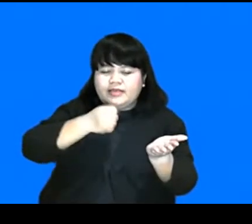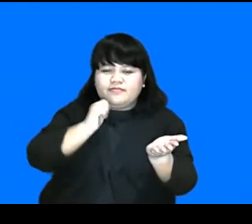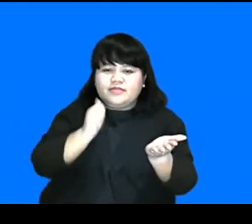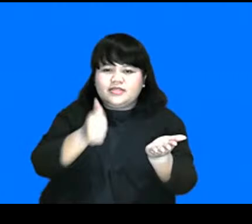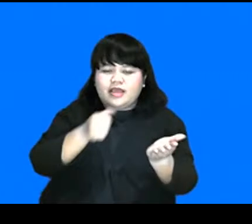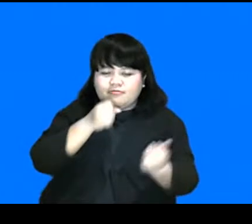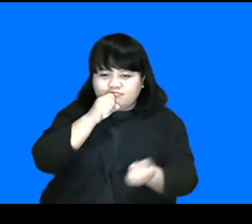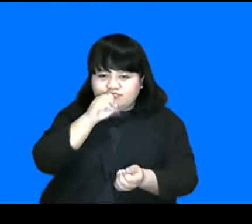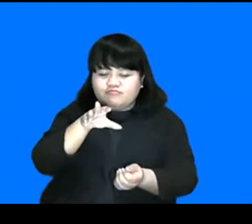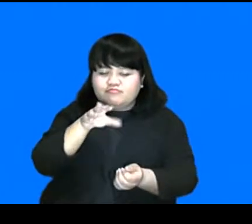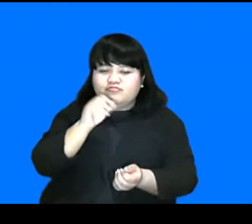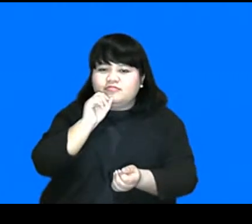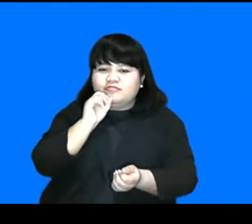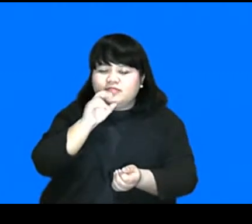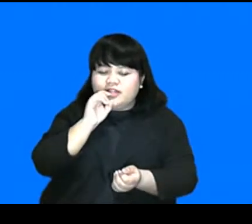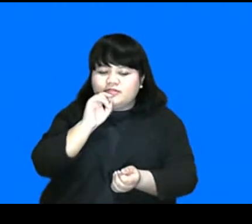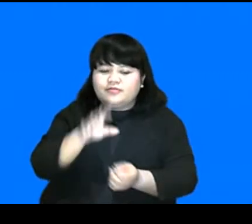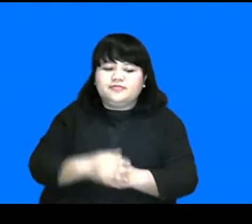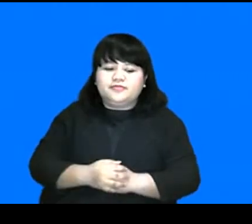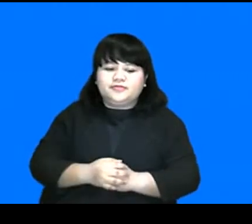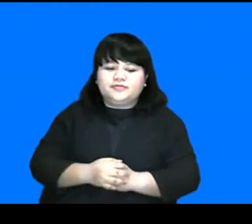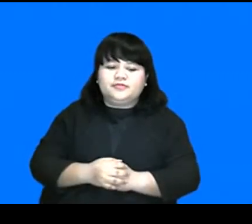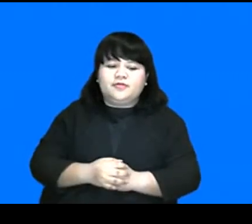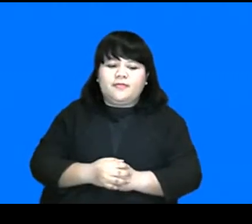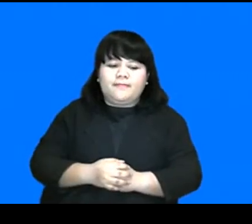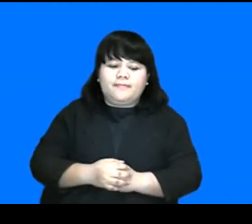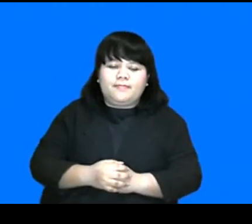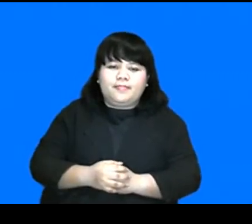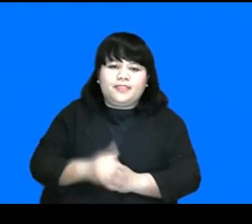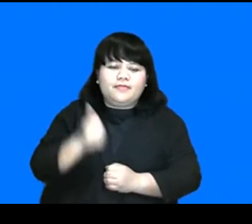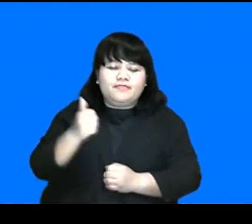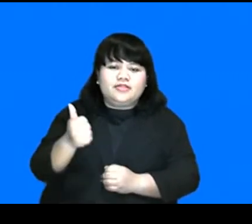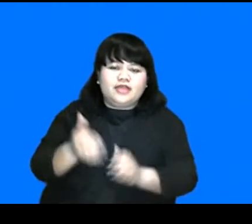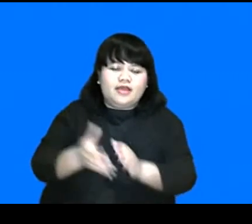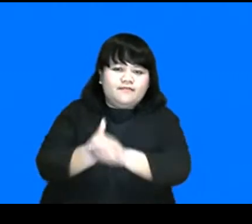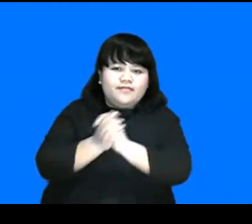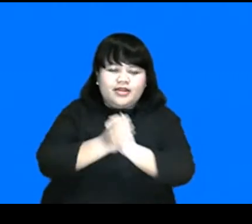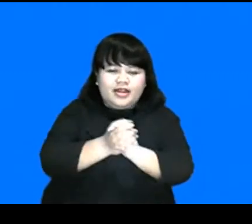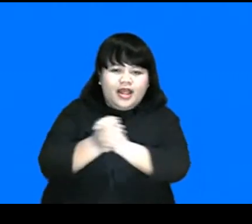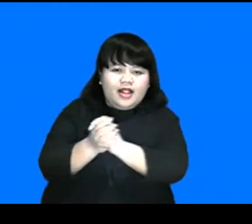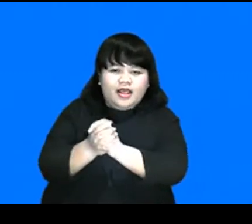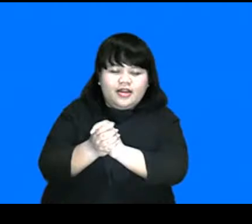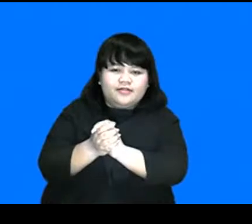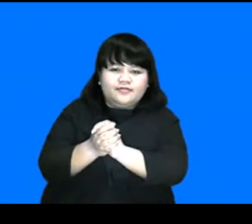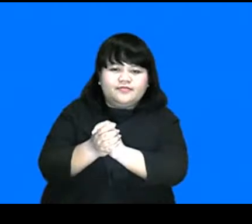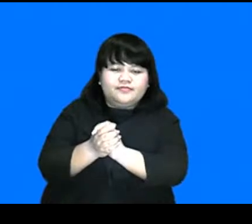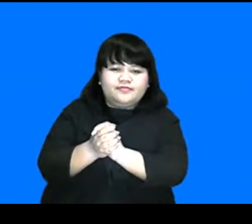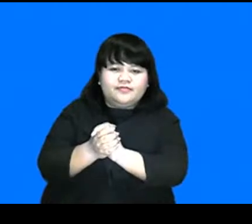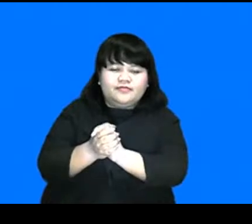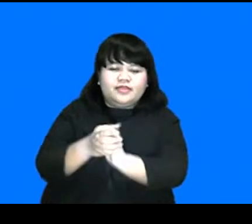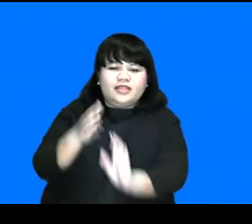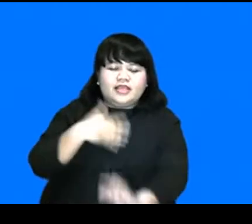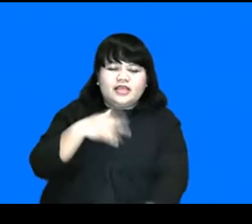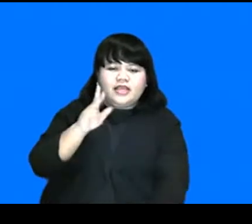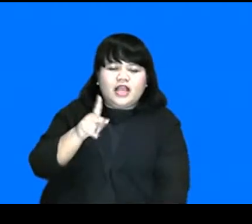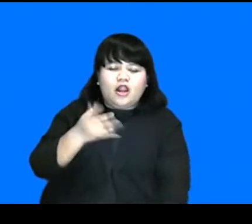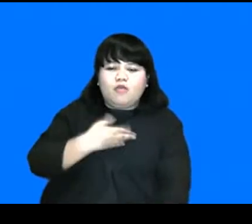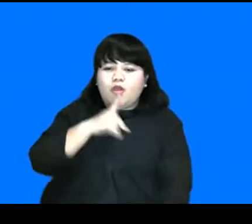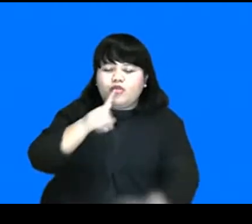Briefly introduce yourself and if you want to direct your question towards any particular speakers,